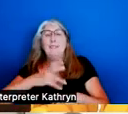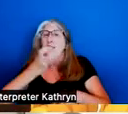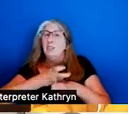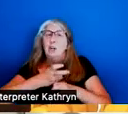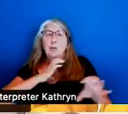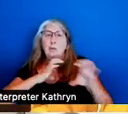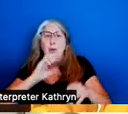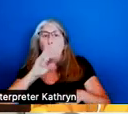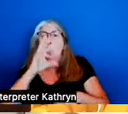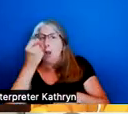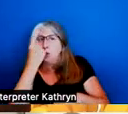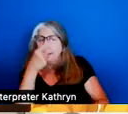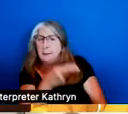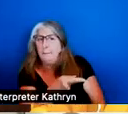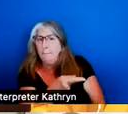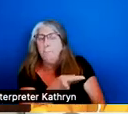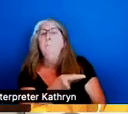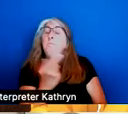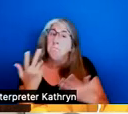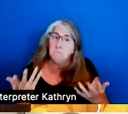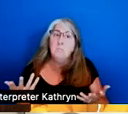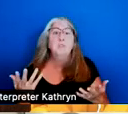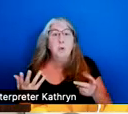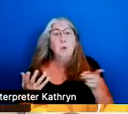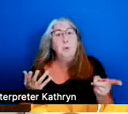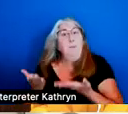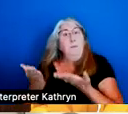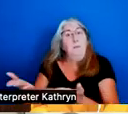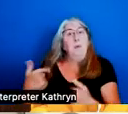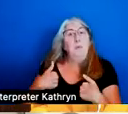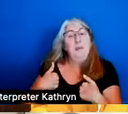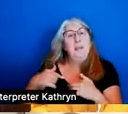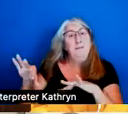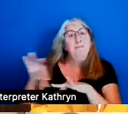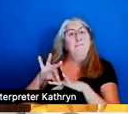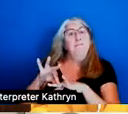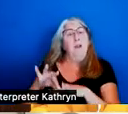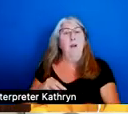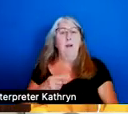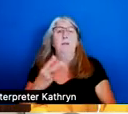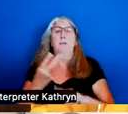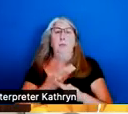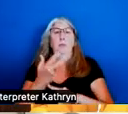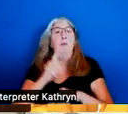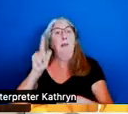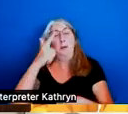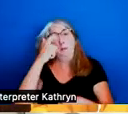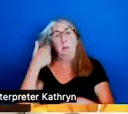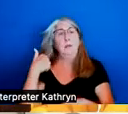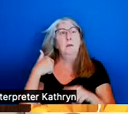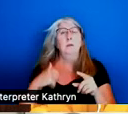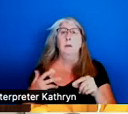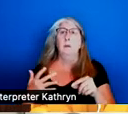to understand him. So when he proposed me, it was like 2 or 3 months later because we moved.